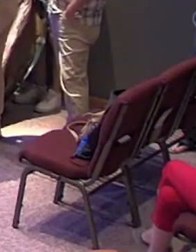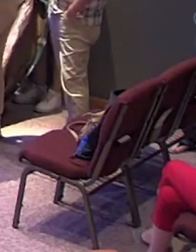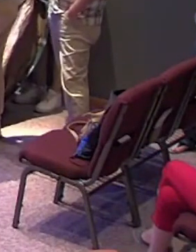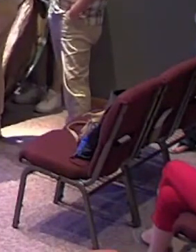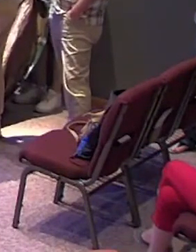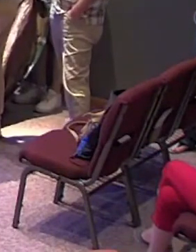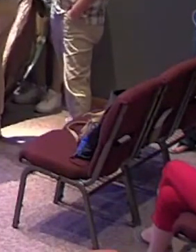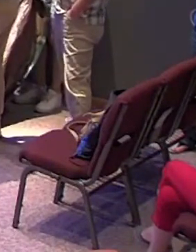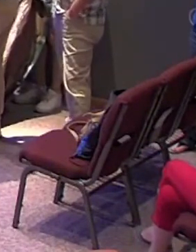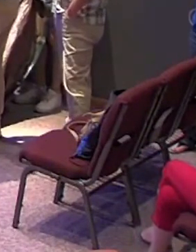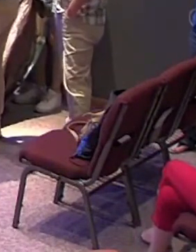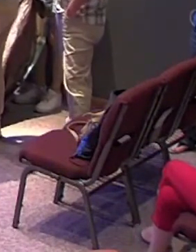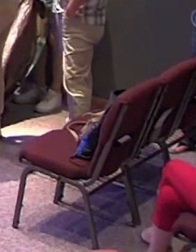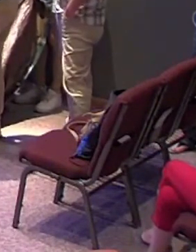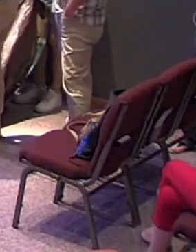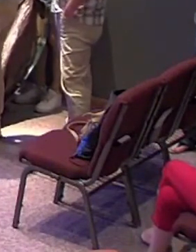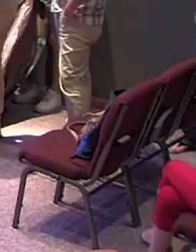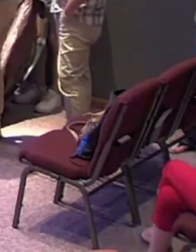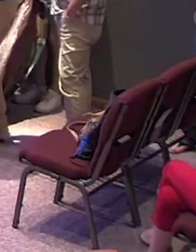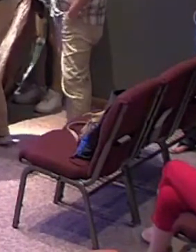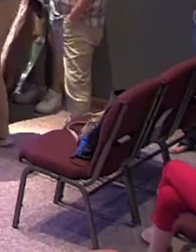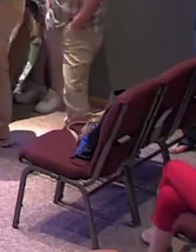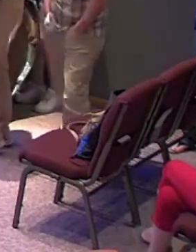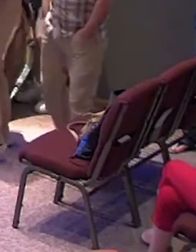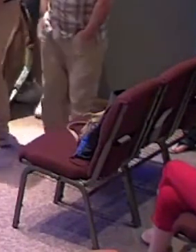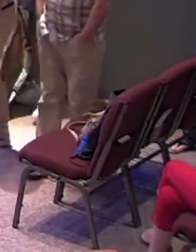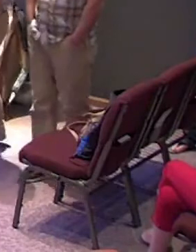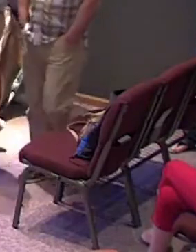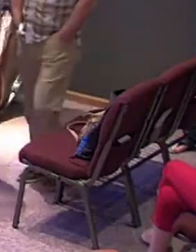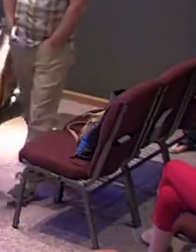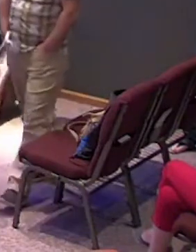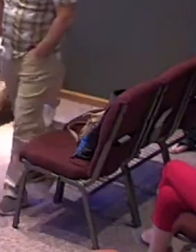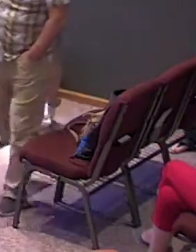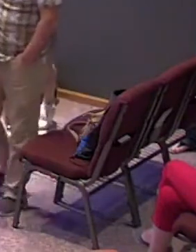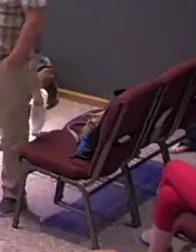75 different ones. Thank you, gentlemen. You can be seated.